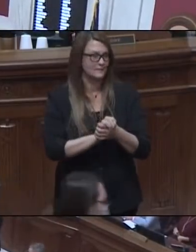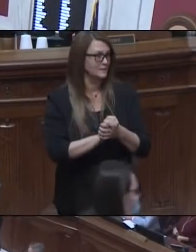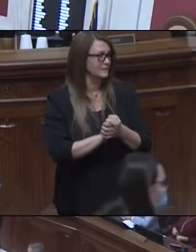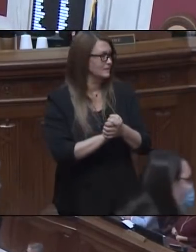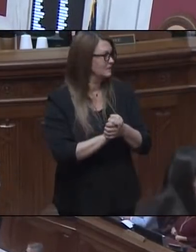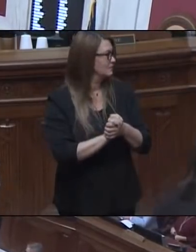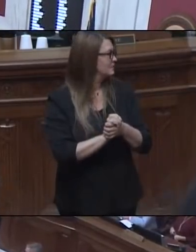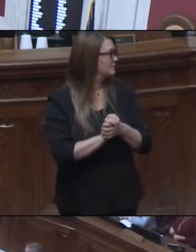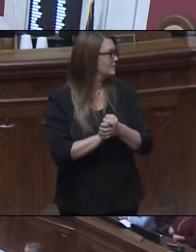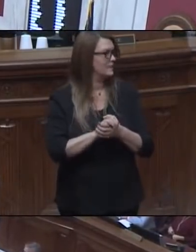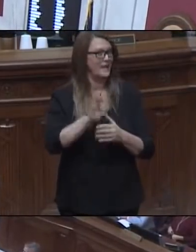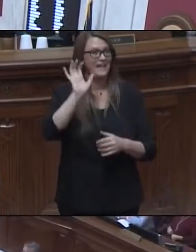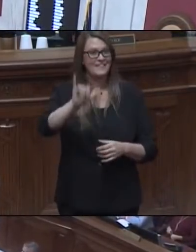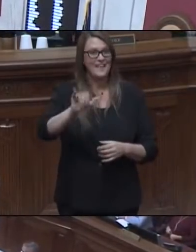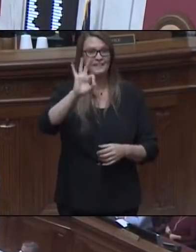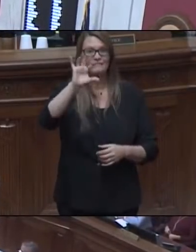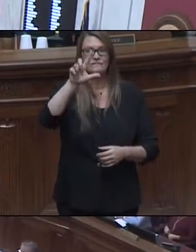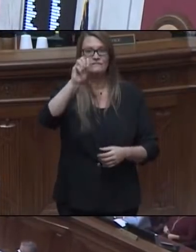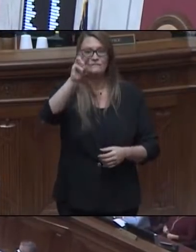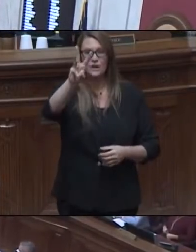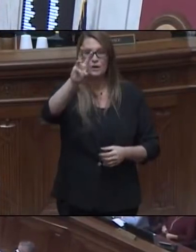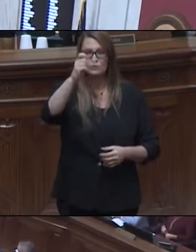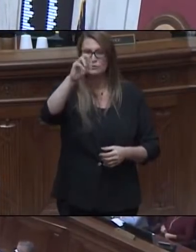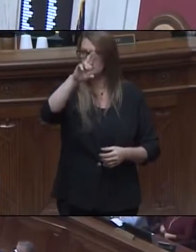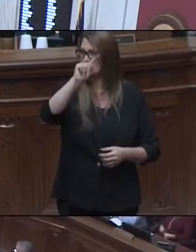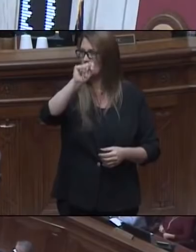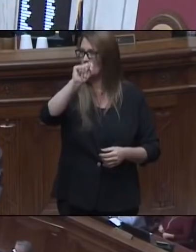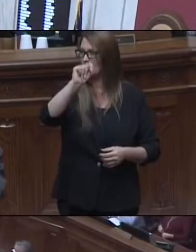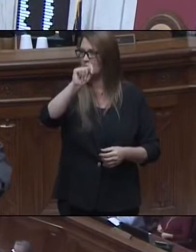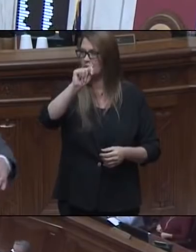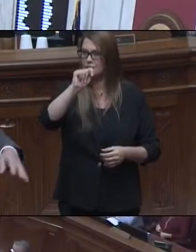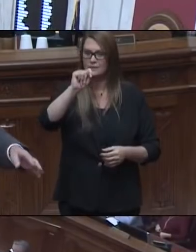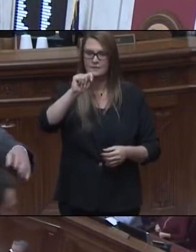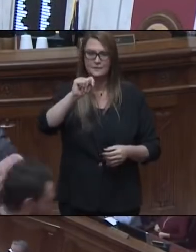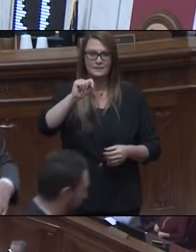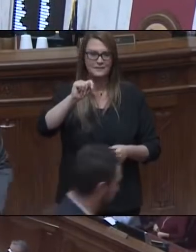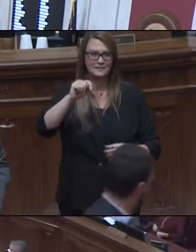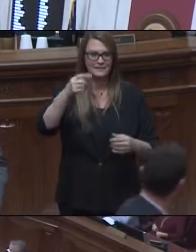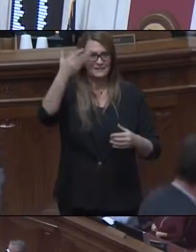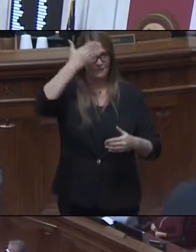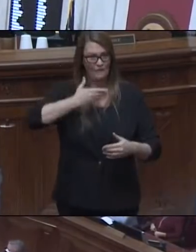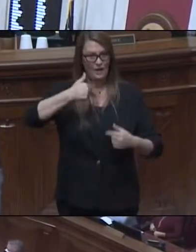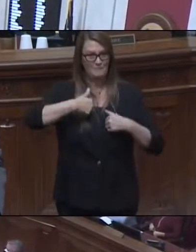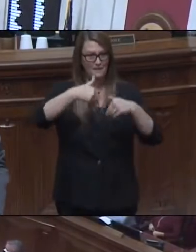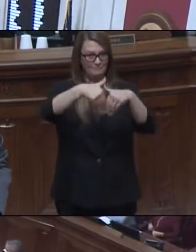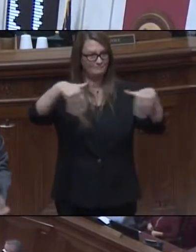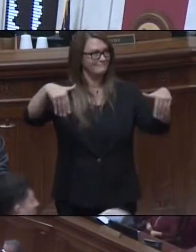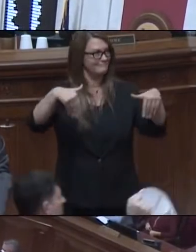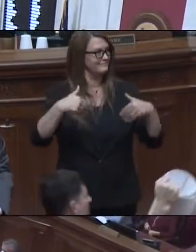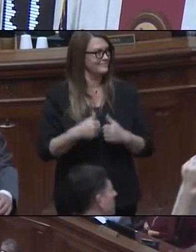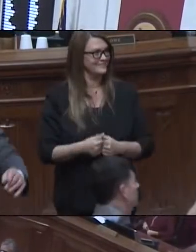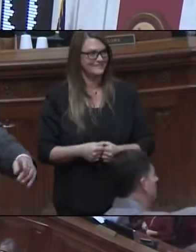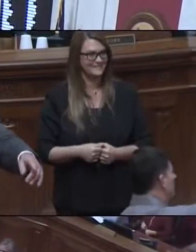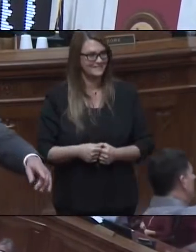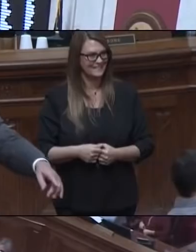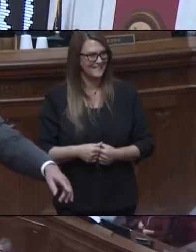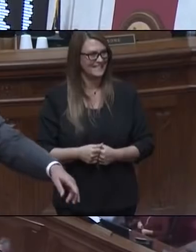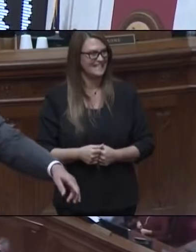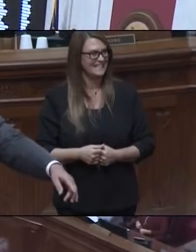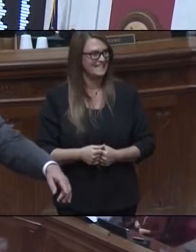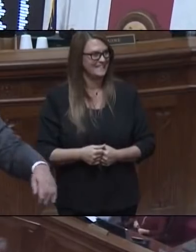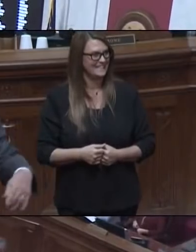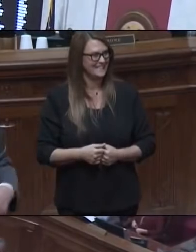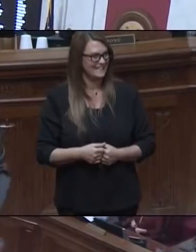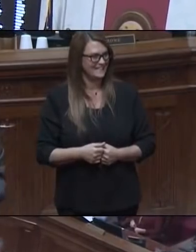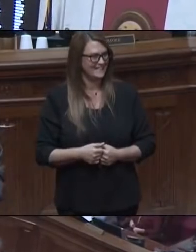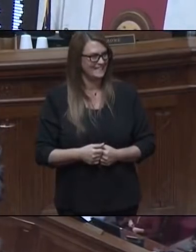This is the flow chart in the state. Y'all can stand right in front of me. That'd be good. No, if y'all stand right here, this